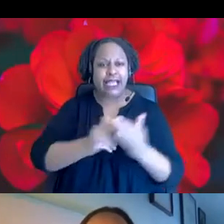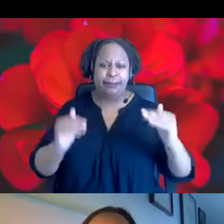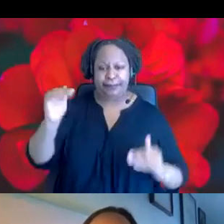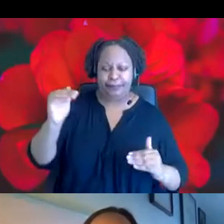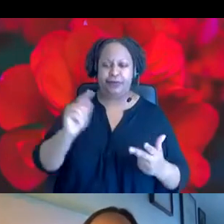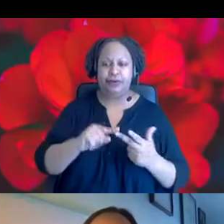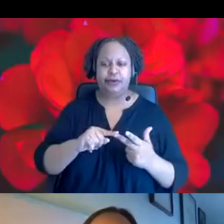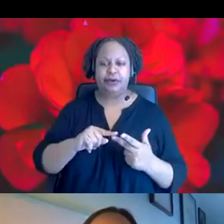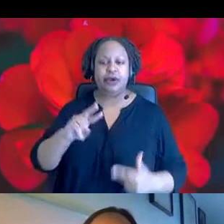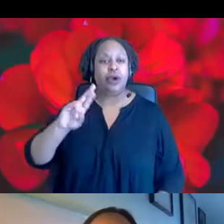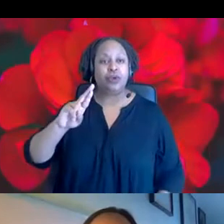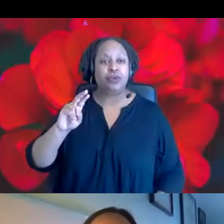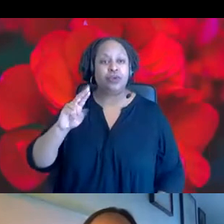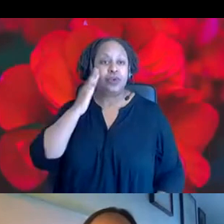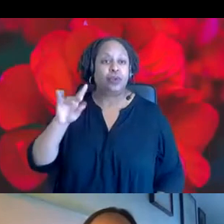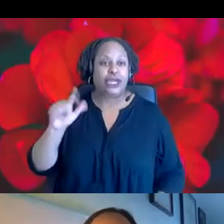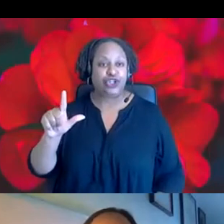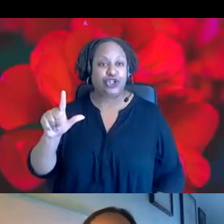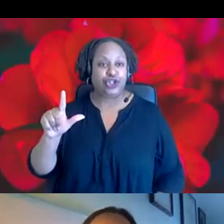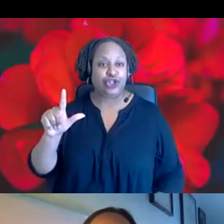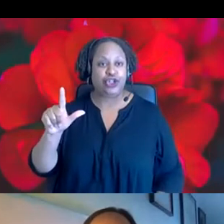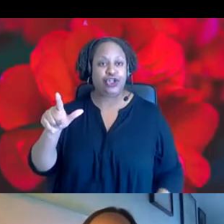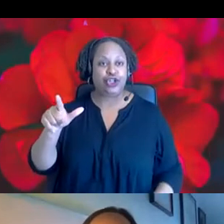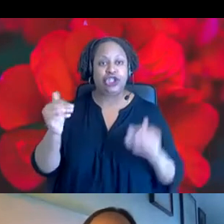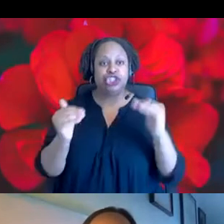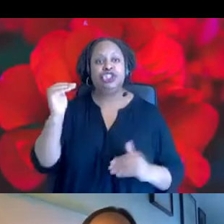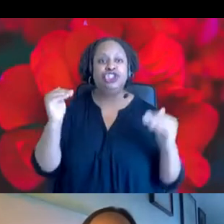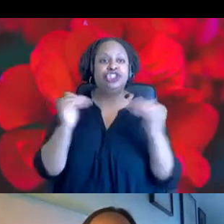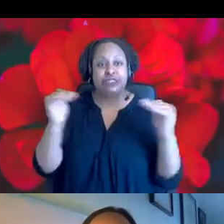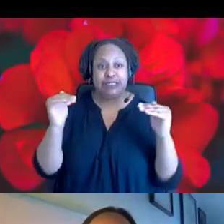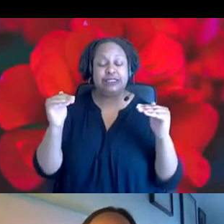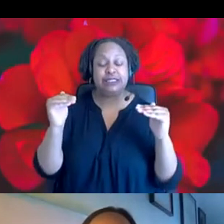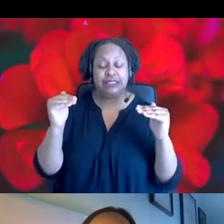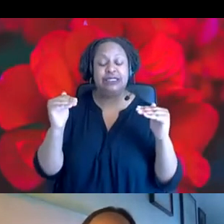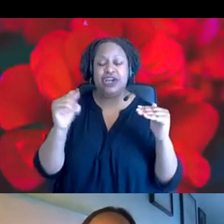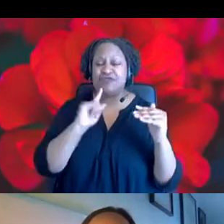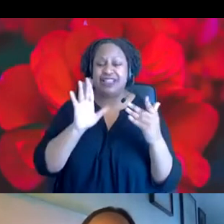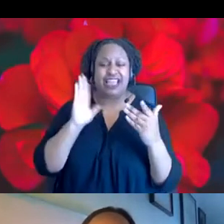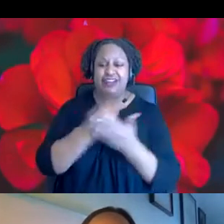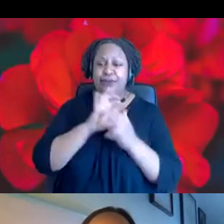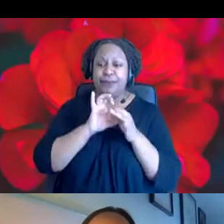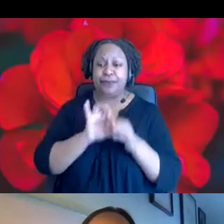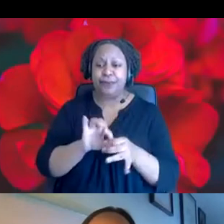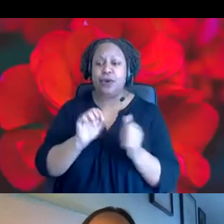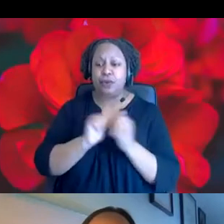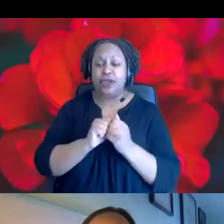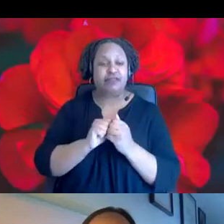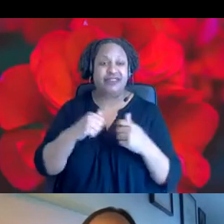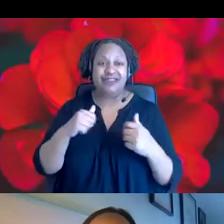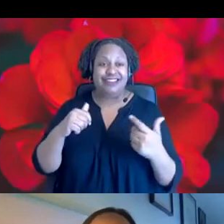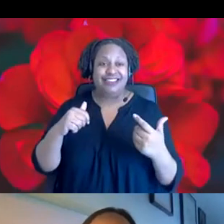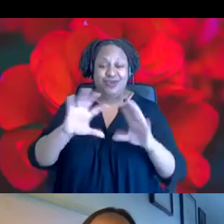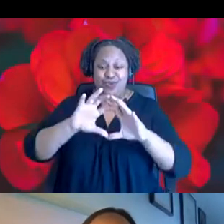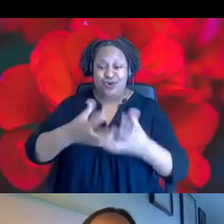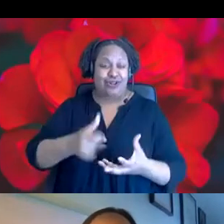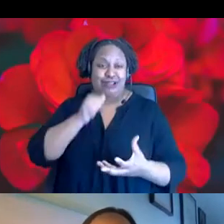health of our community and the awful, unhealthy practices that we have. And money is a big part of that. And thinking about